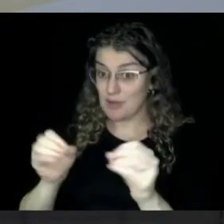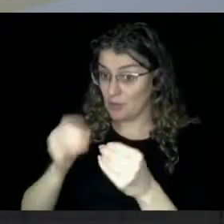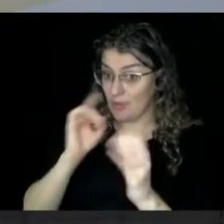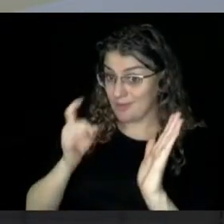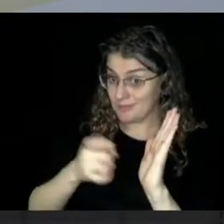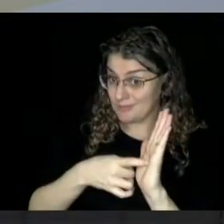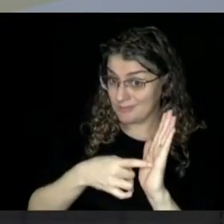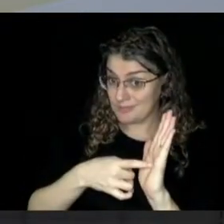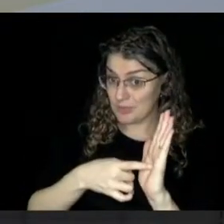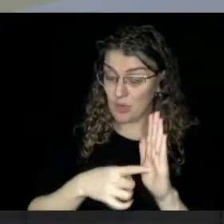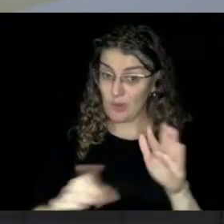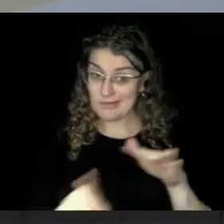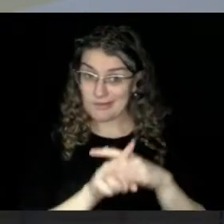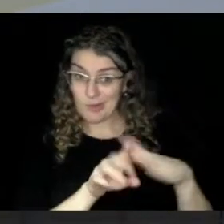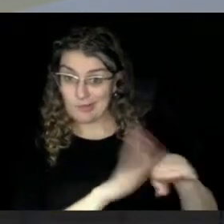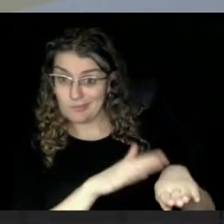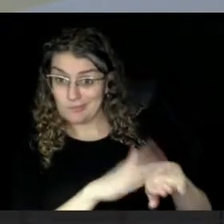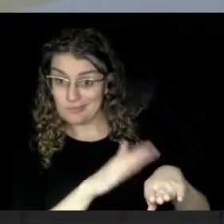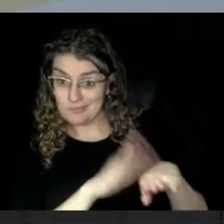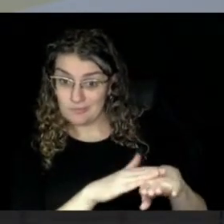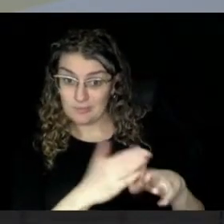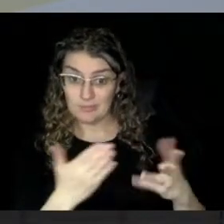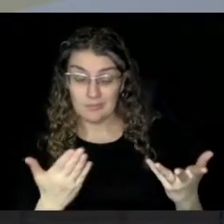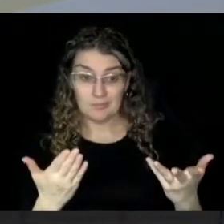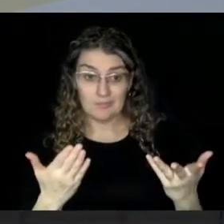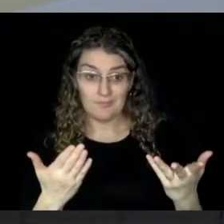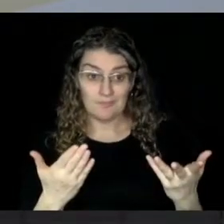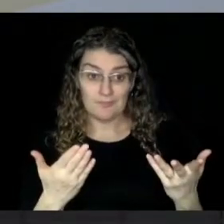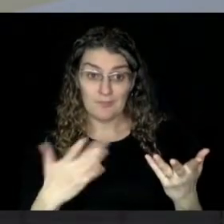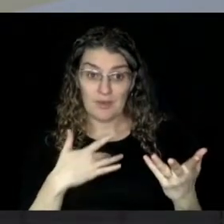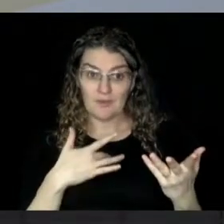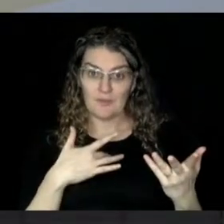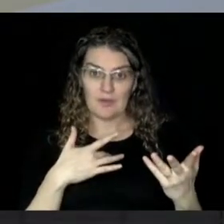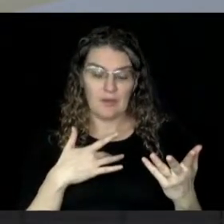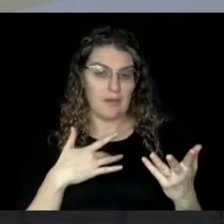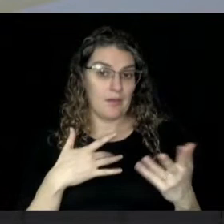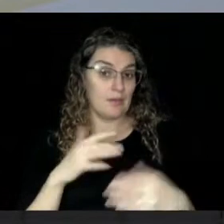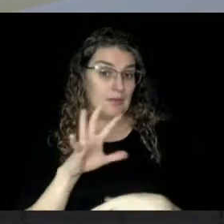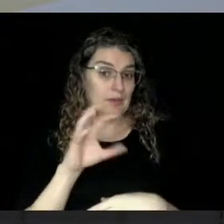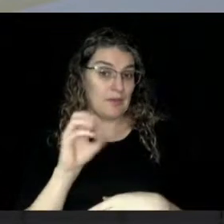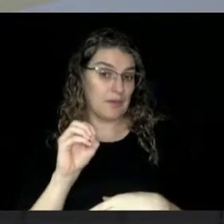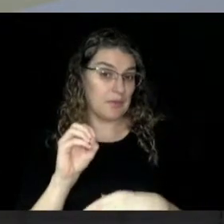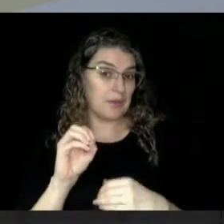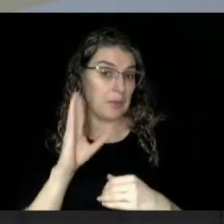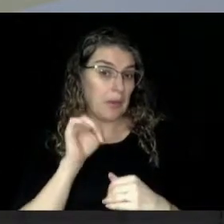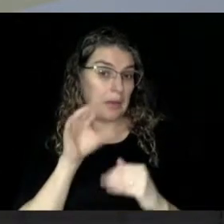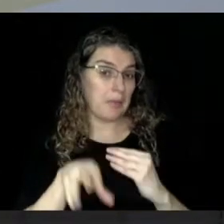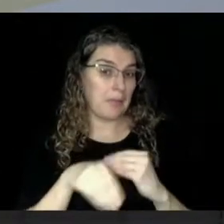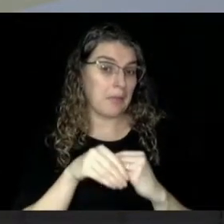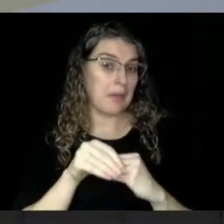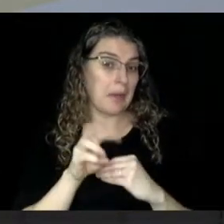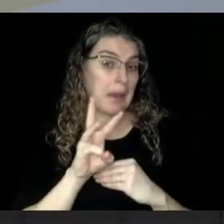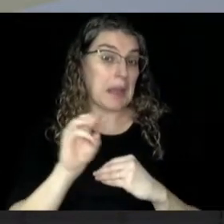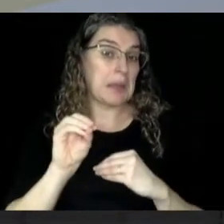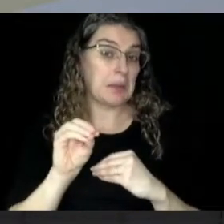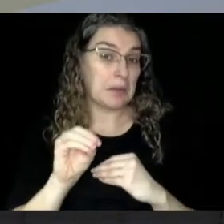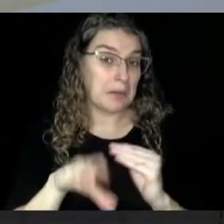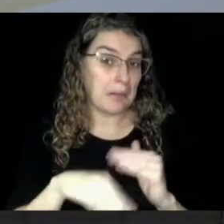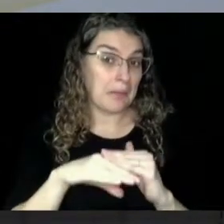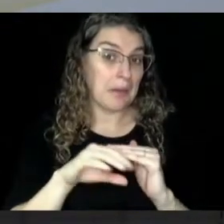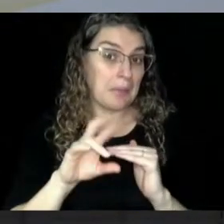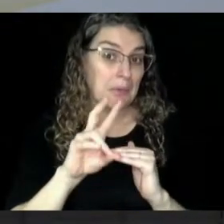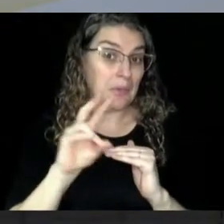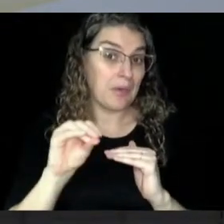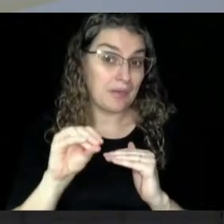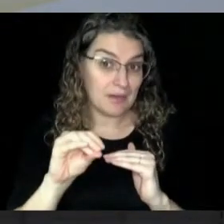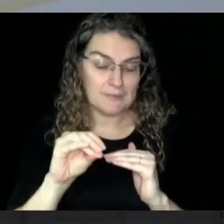your office concerned at all with people perhaps stretching the restrictions? Hi, Dave. So, I